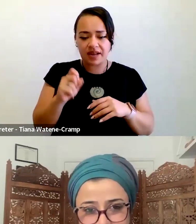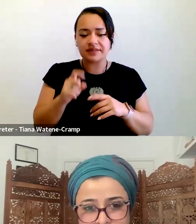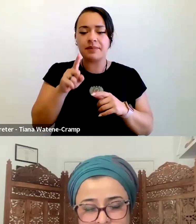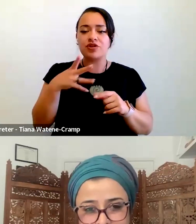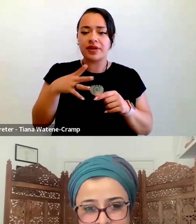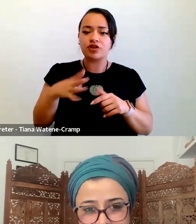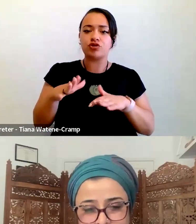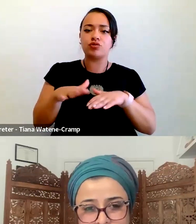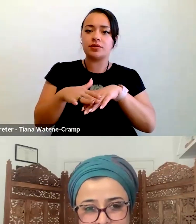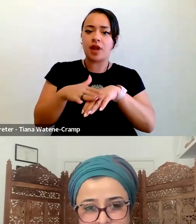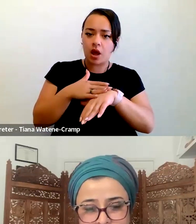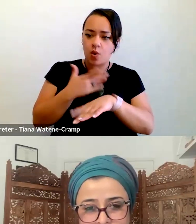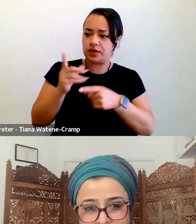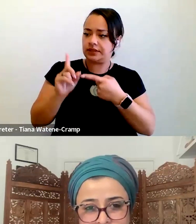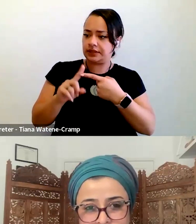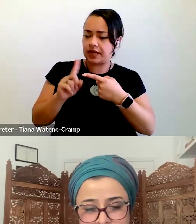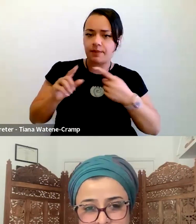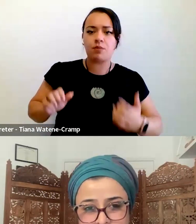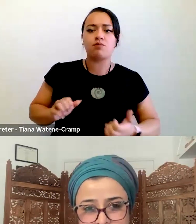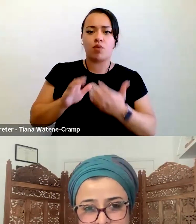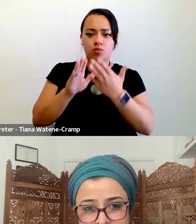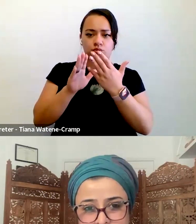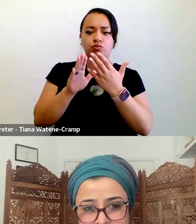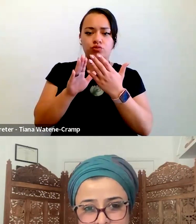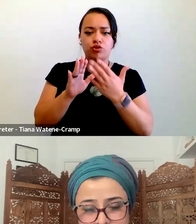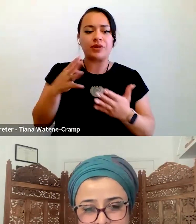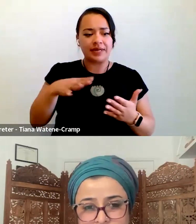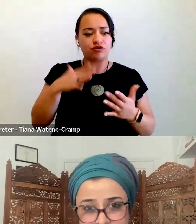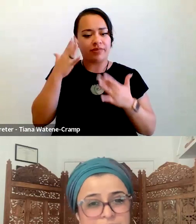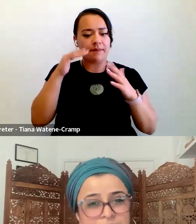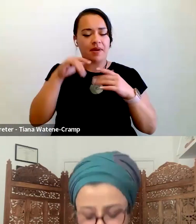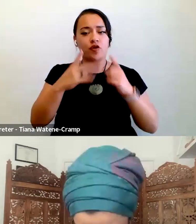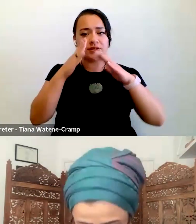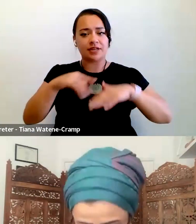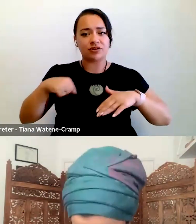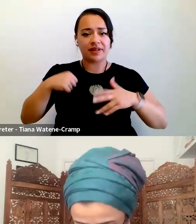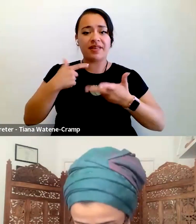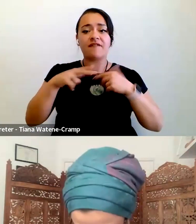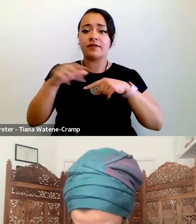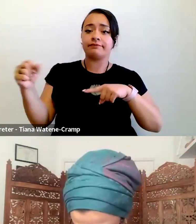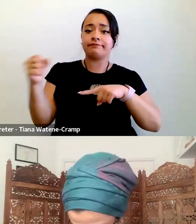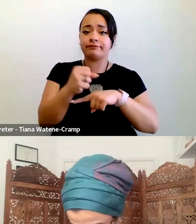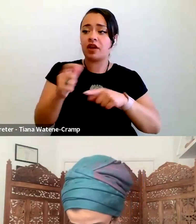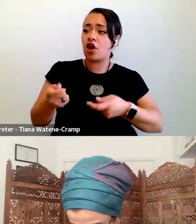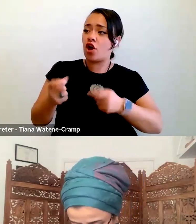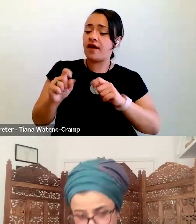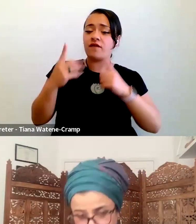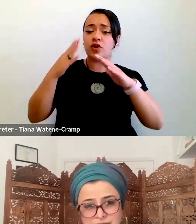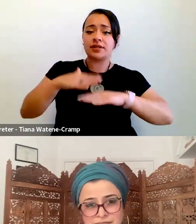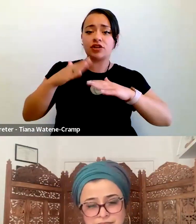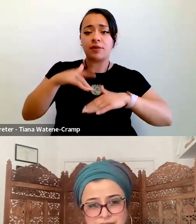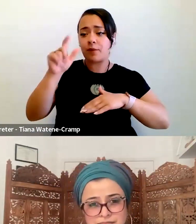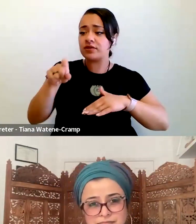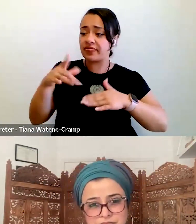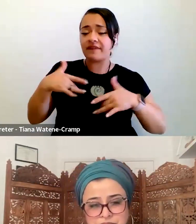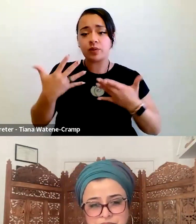slow and sustainable approach. You need to think about First Nations staff, because if you hire a First Nations person and that person feels culturally safe and